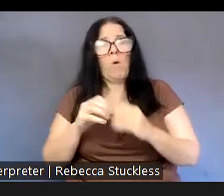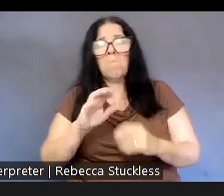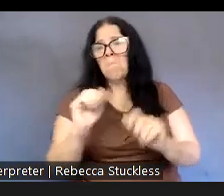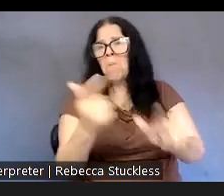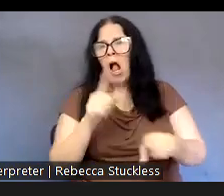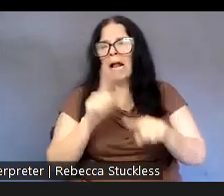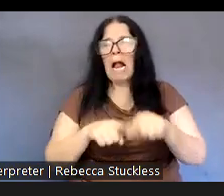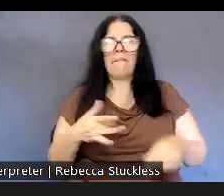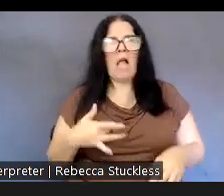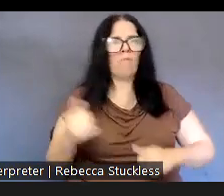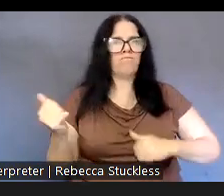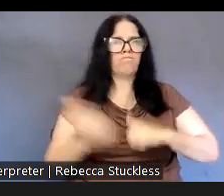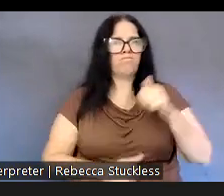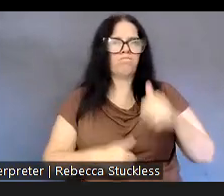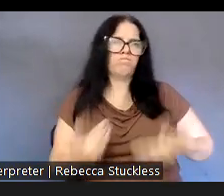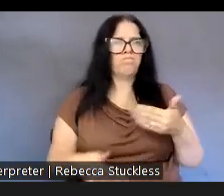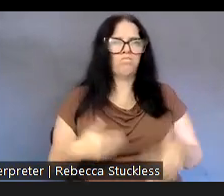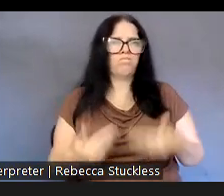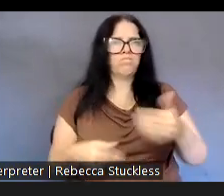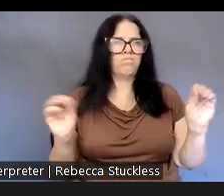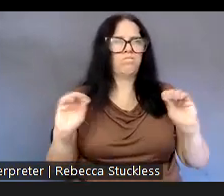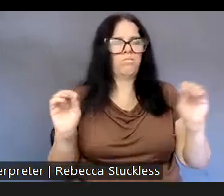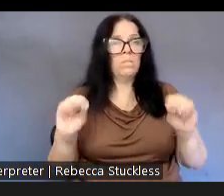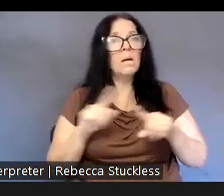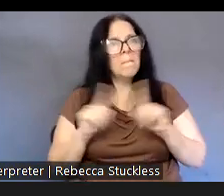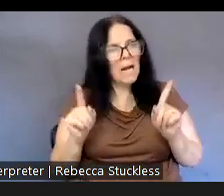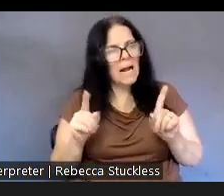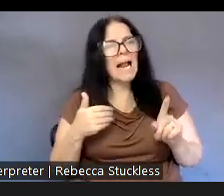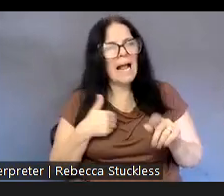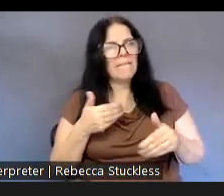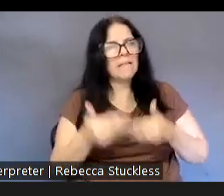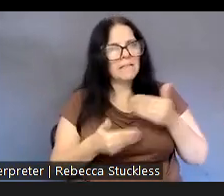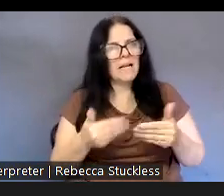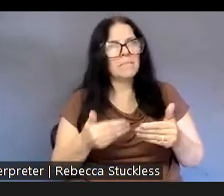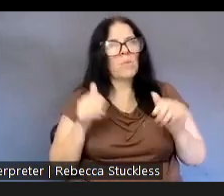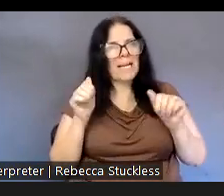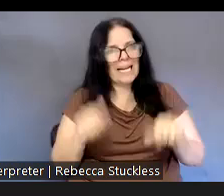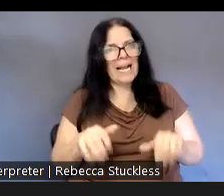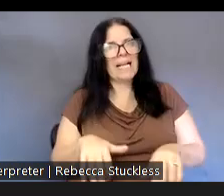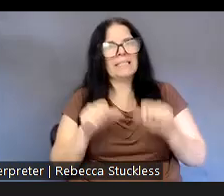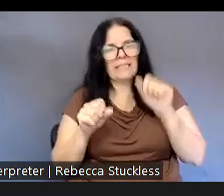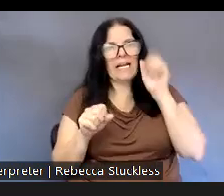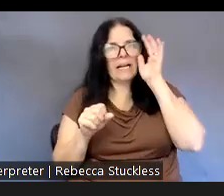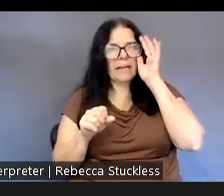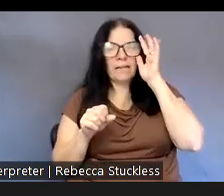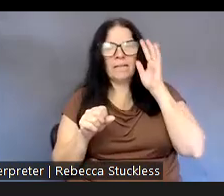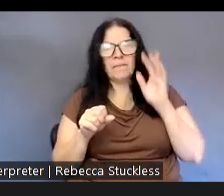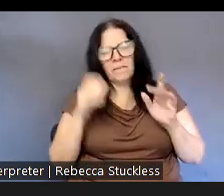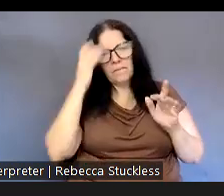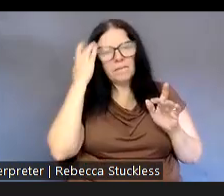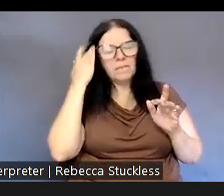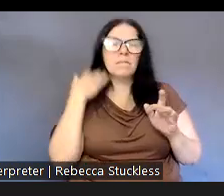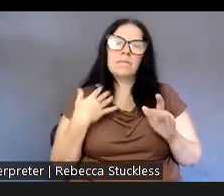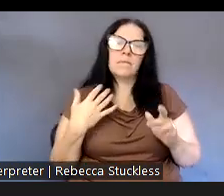be perfect with this or anything else, but some steps that one can take, uh, possibly with the aid